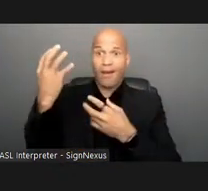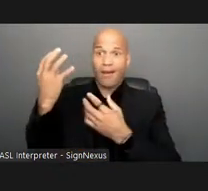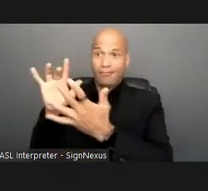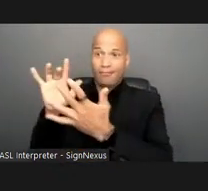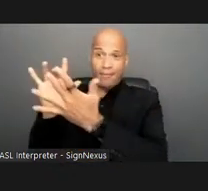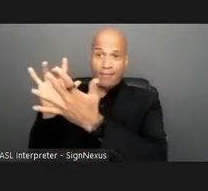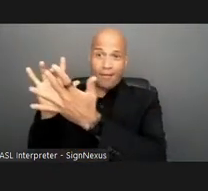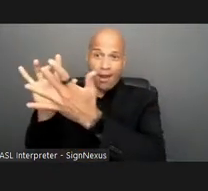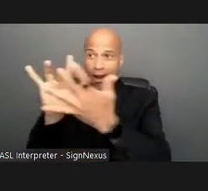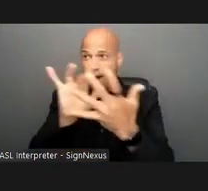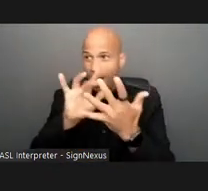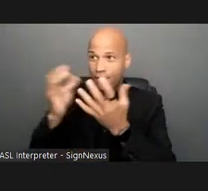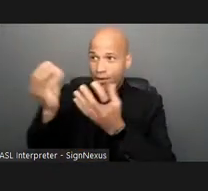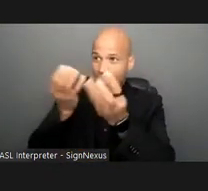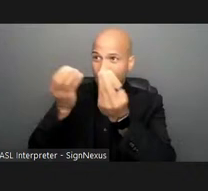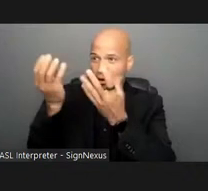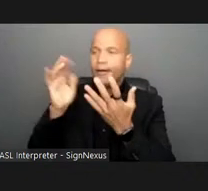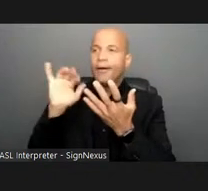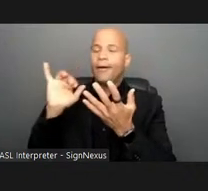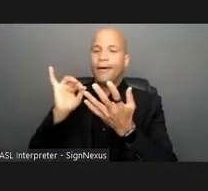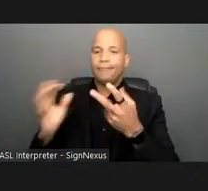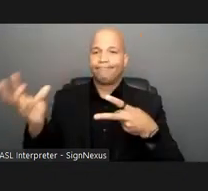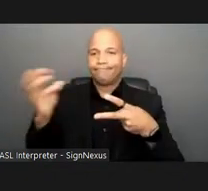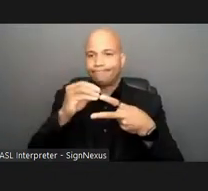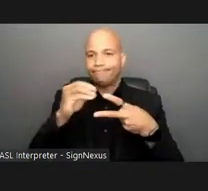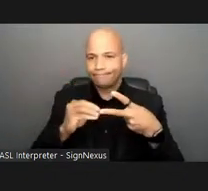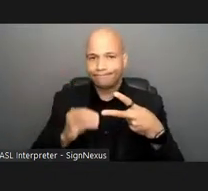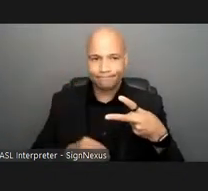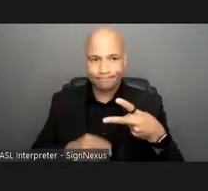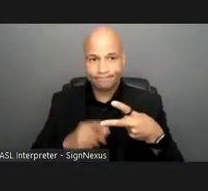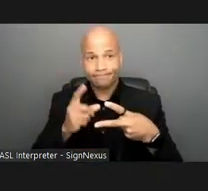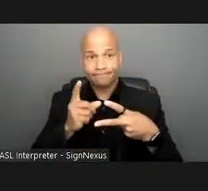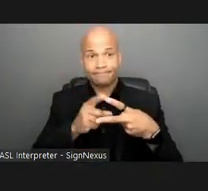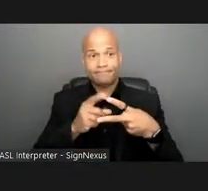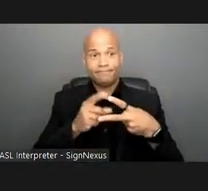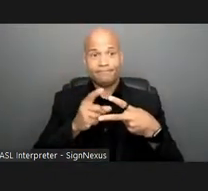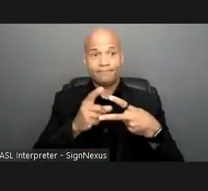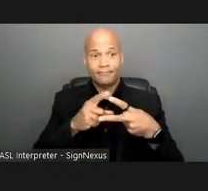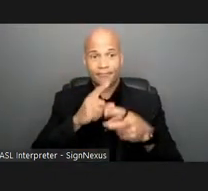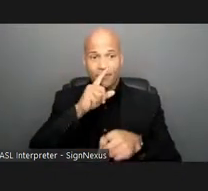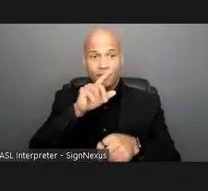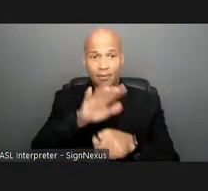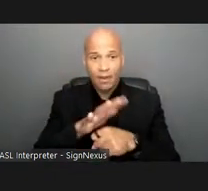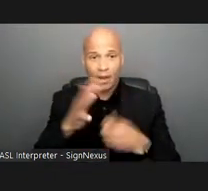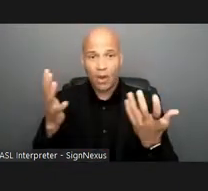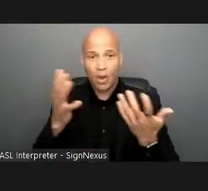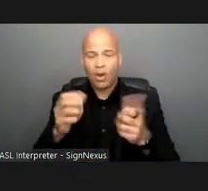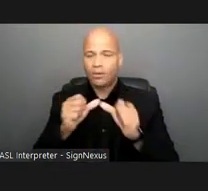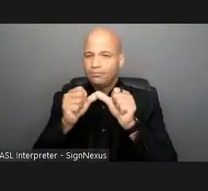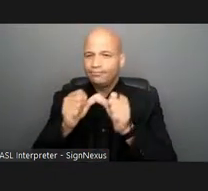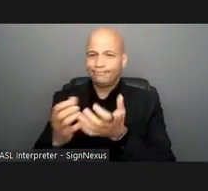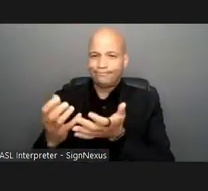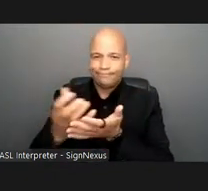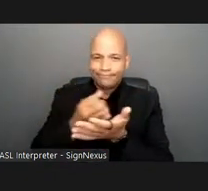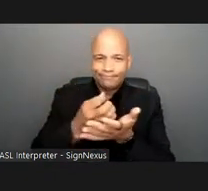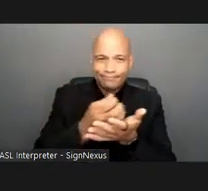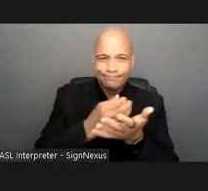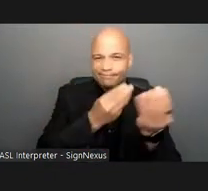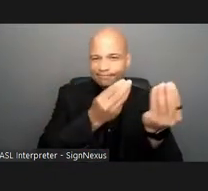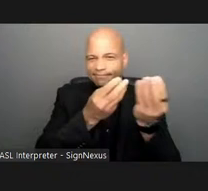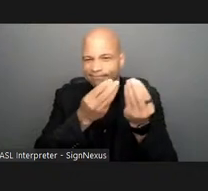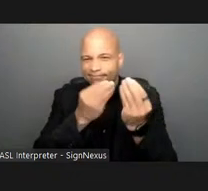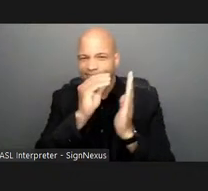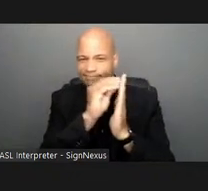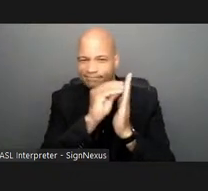early Outreach period first the project sponsors are committed to ongoing data collection and Reporting on the potential effects of the